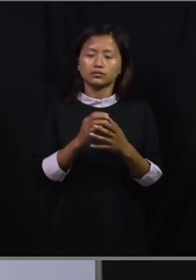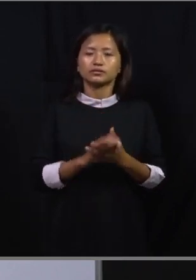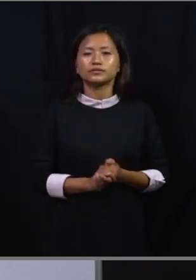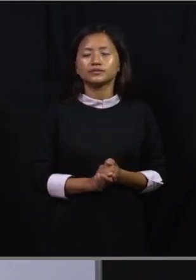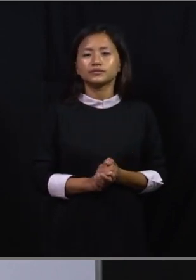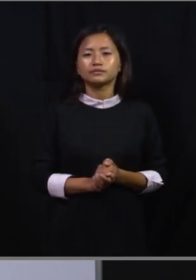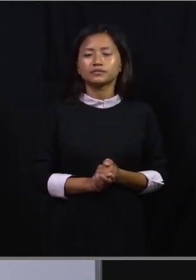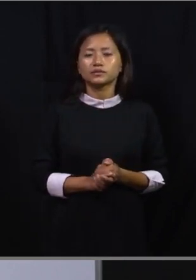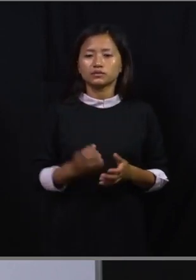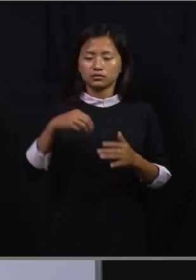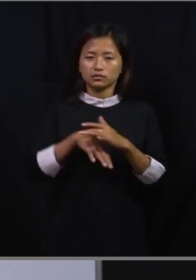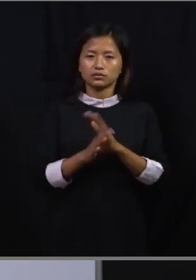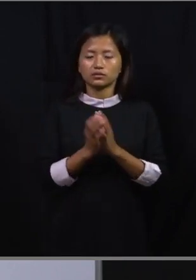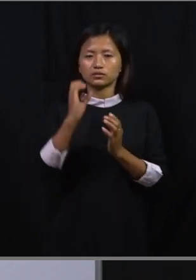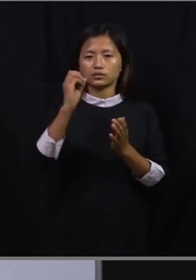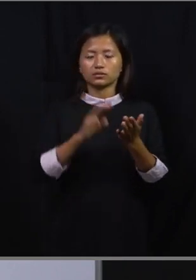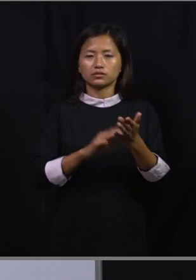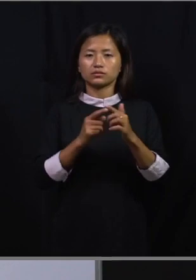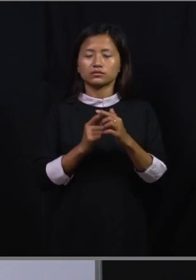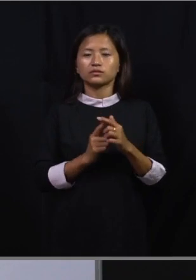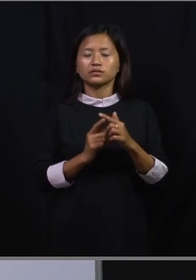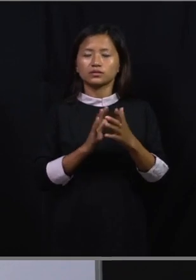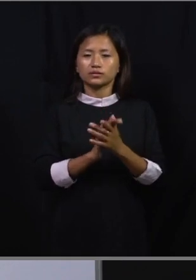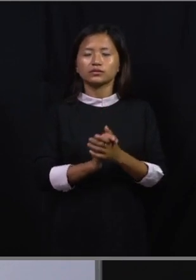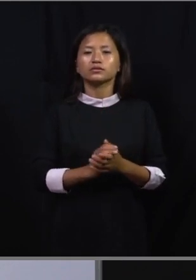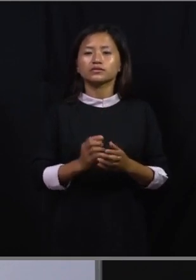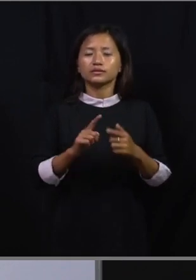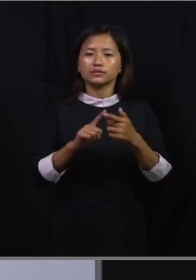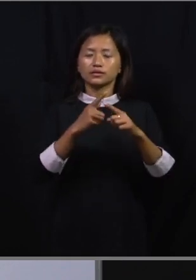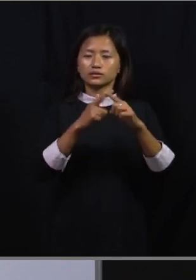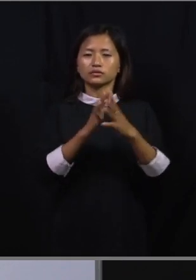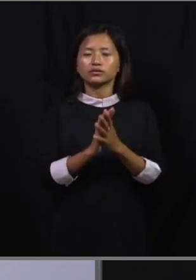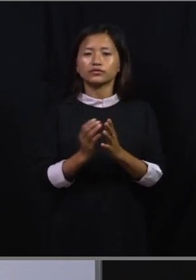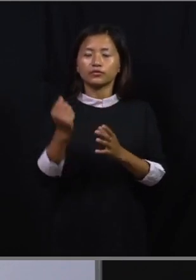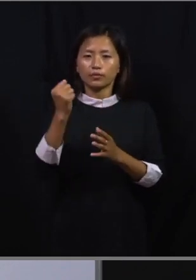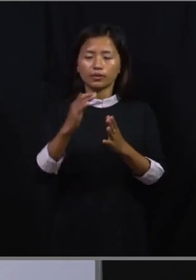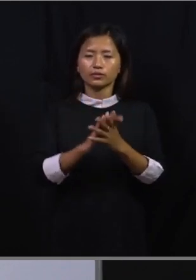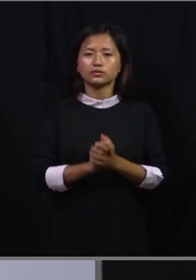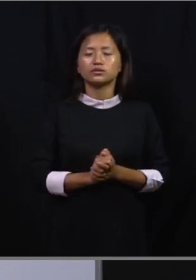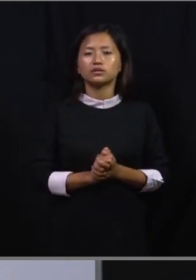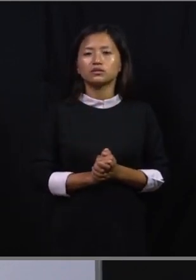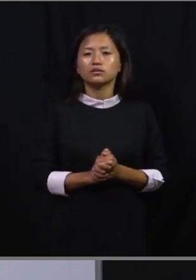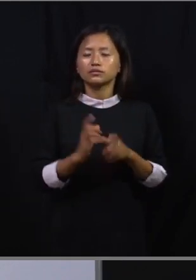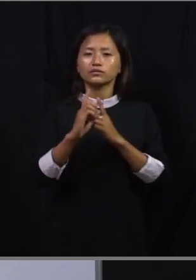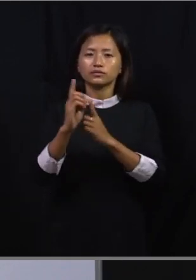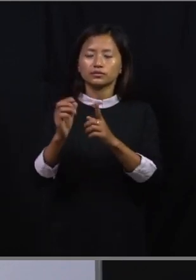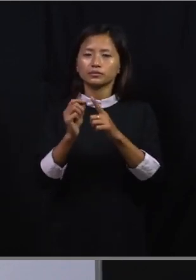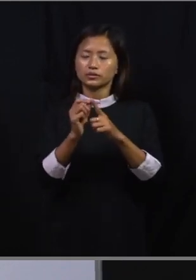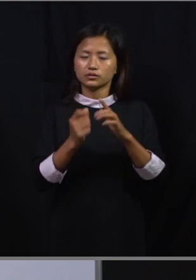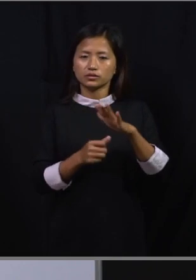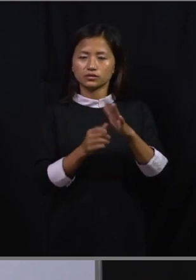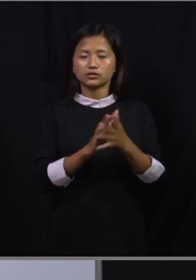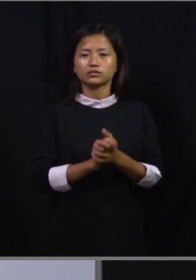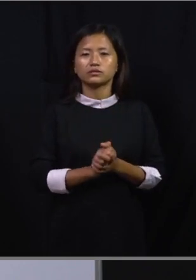Okay, and under the constitution, they gave the executive power. The executive here, the Russians, they follow a presidential.